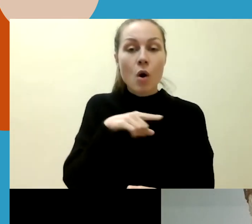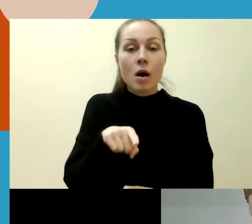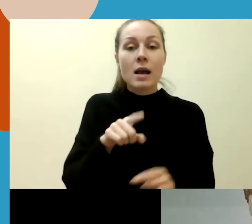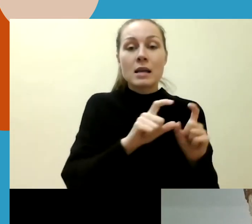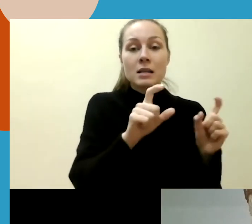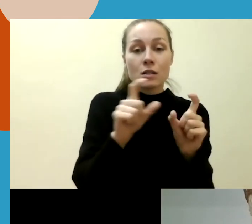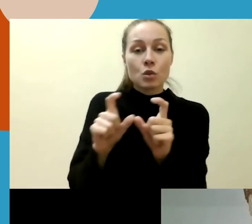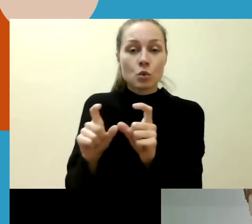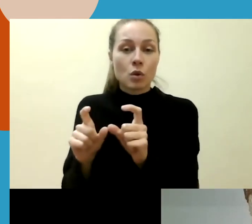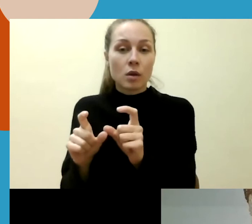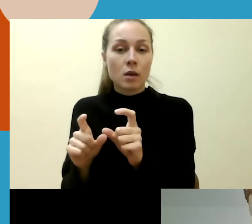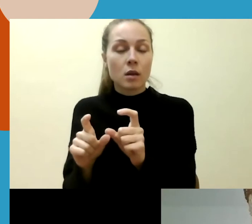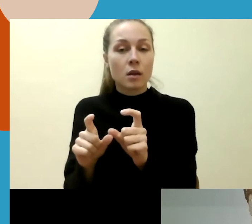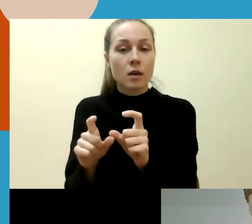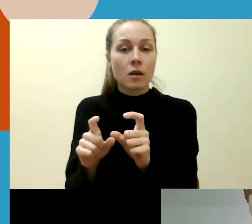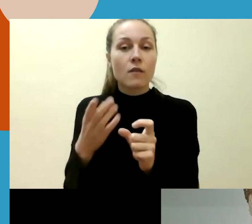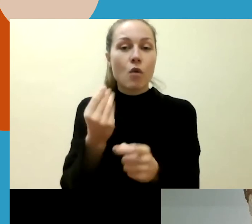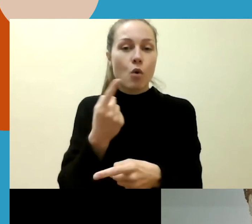and I